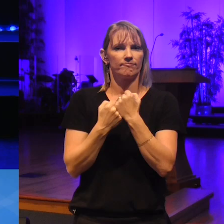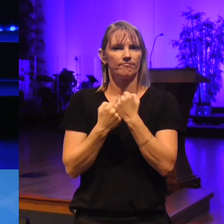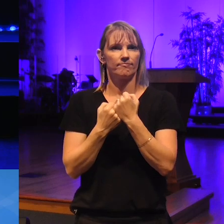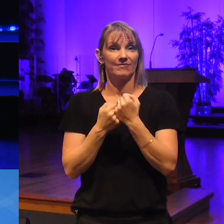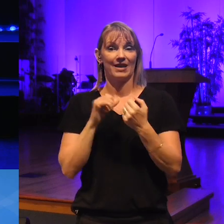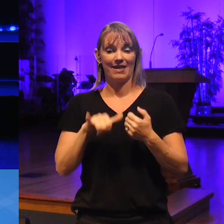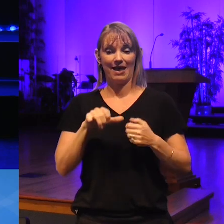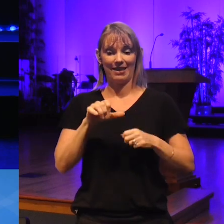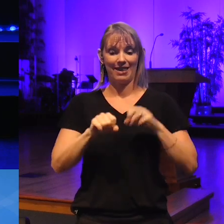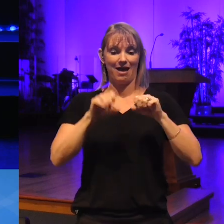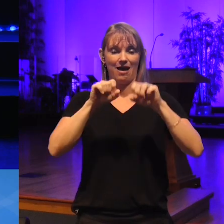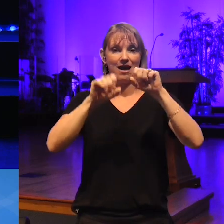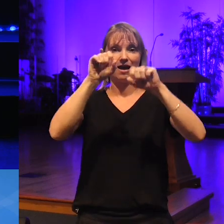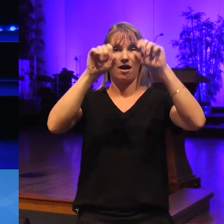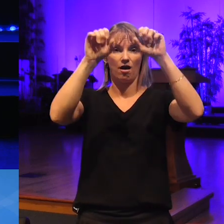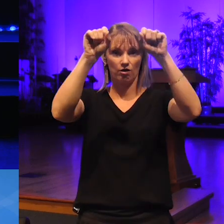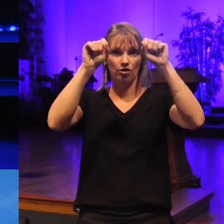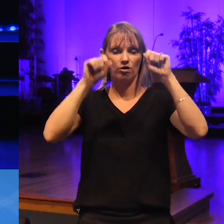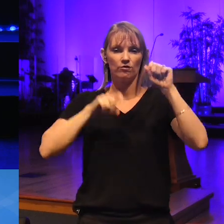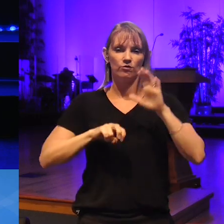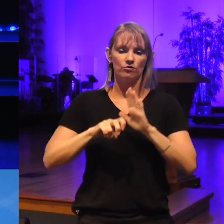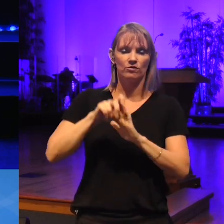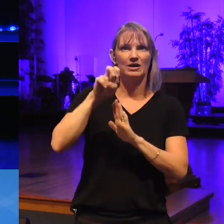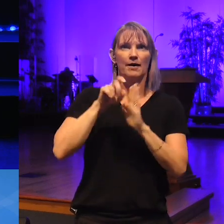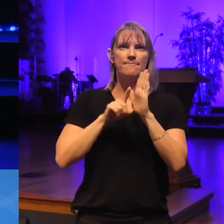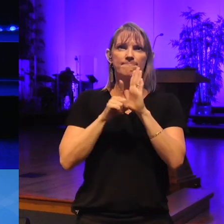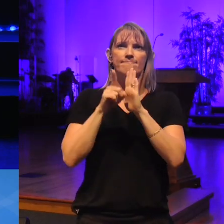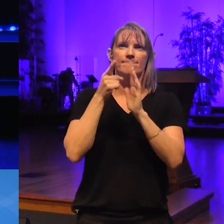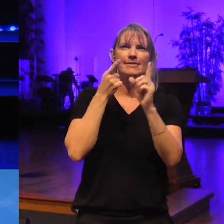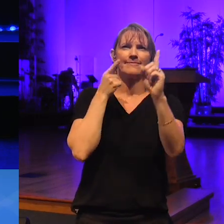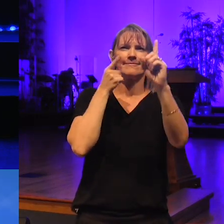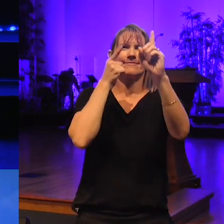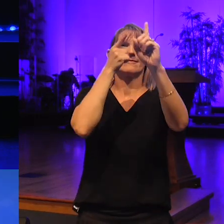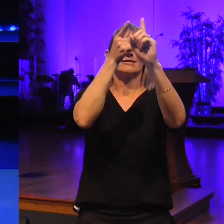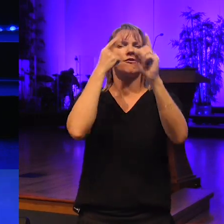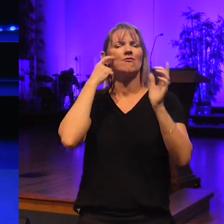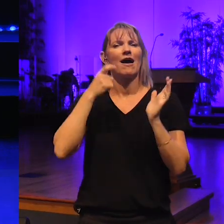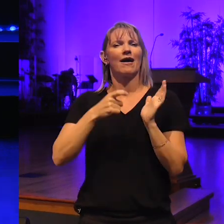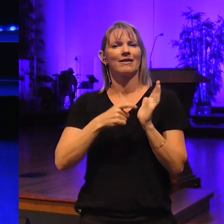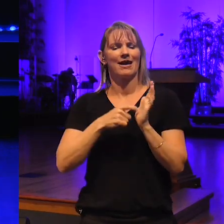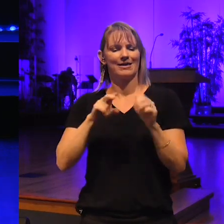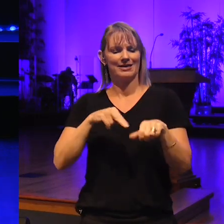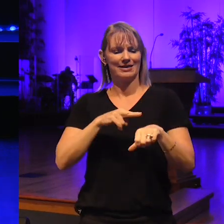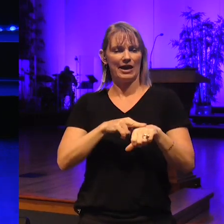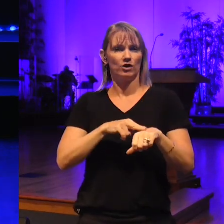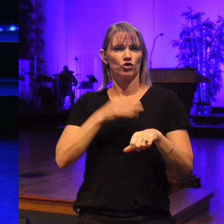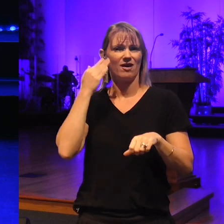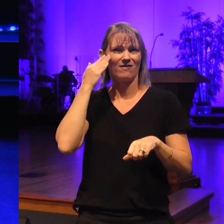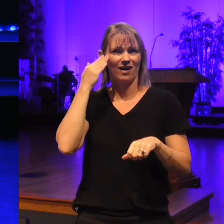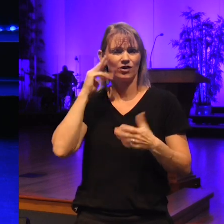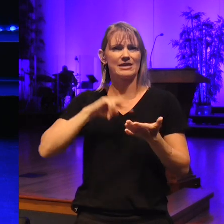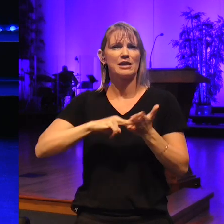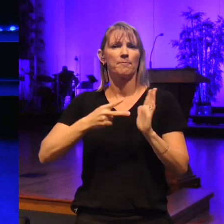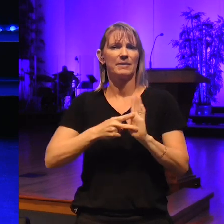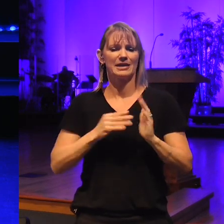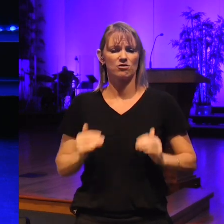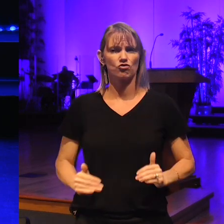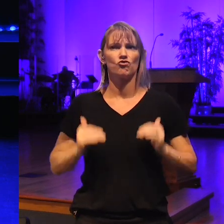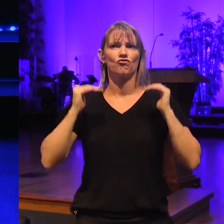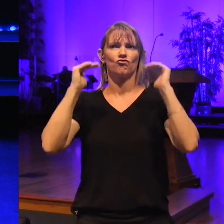that ladder and recognize that the nature of consciousness is to rise in love.